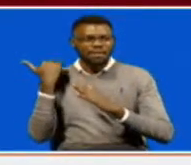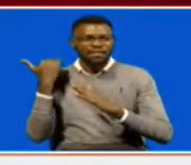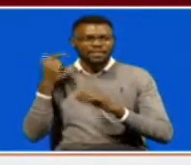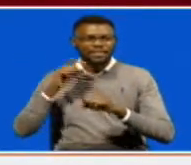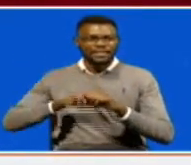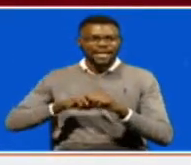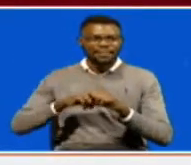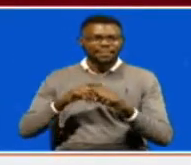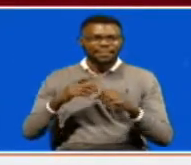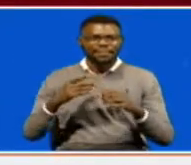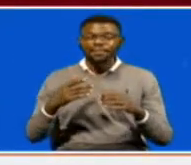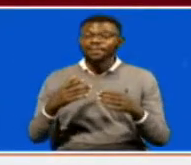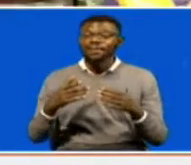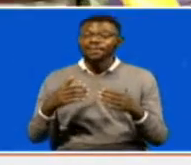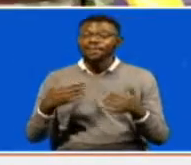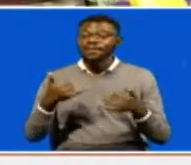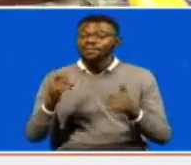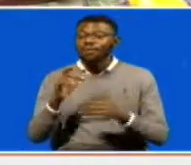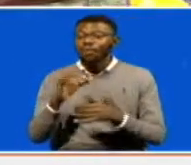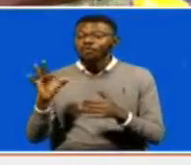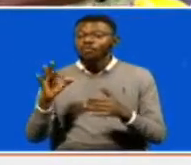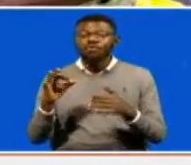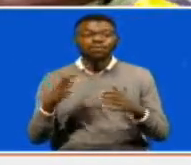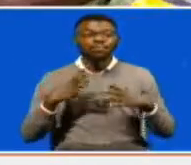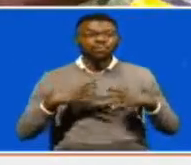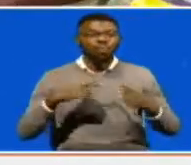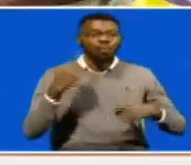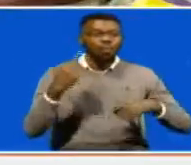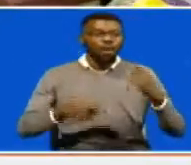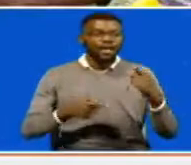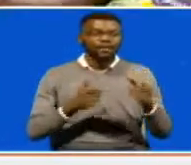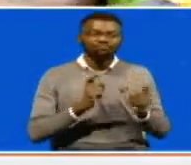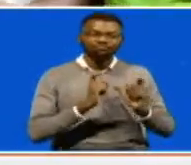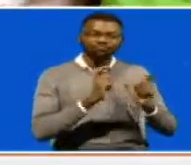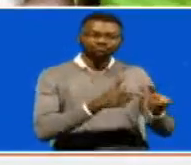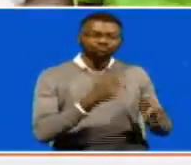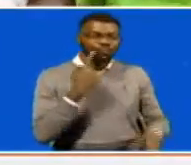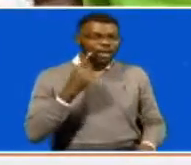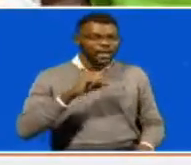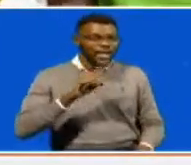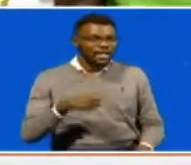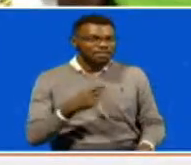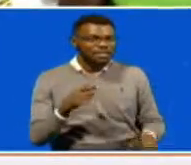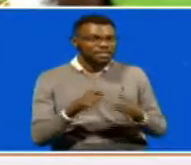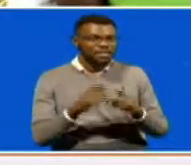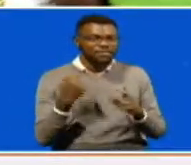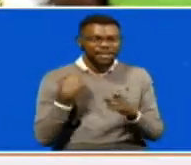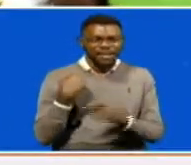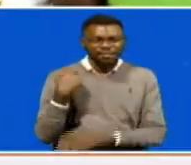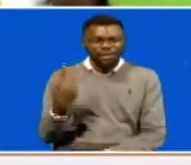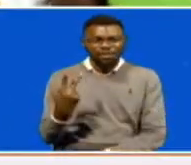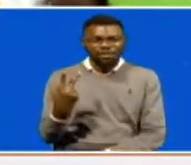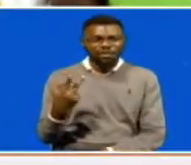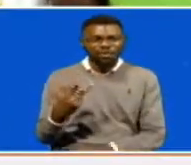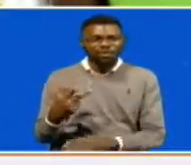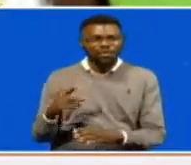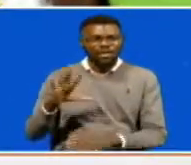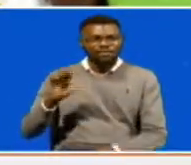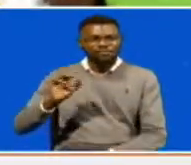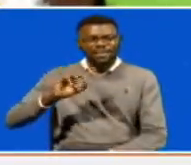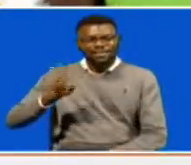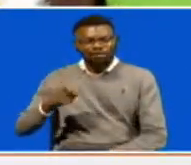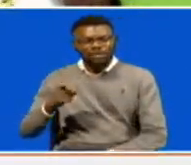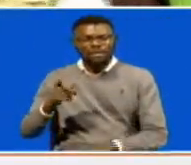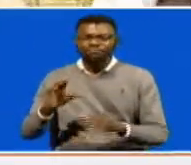League playoffs. The winners of the Paul Bitok tournament will pocket 100,000 shillings, while the runners-up will take home 50,000